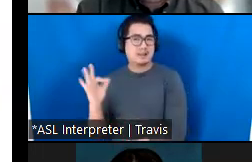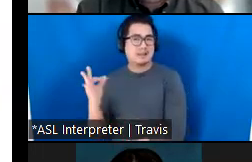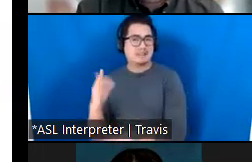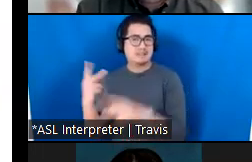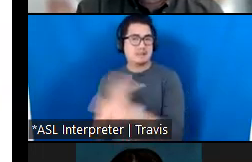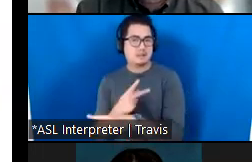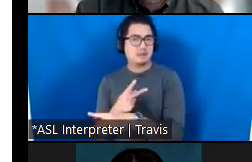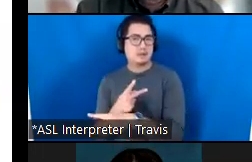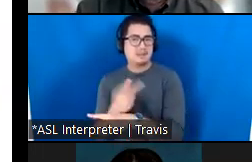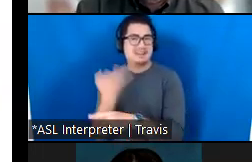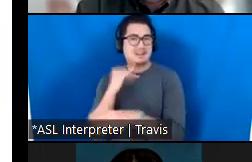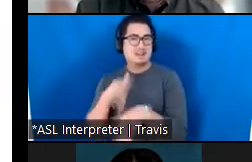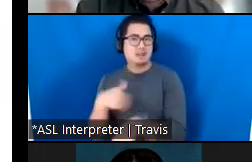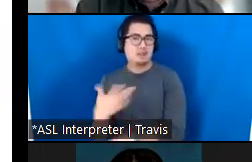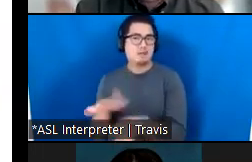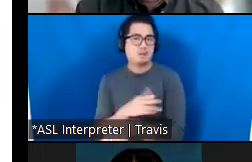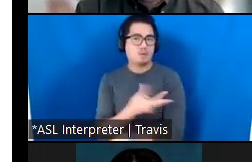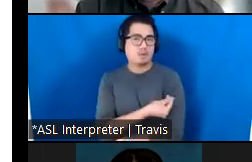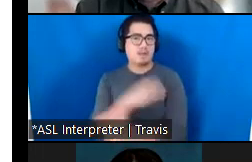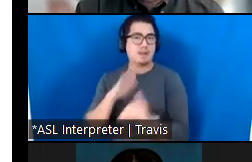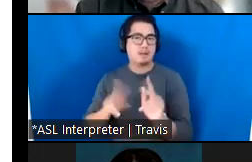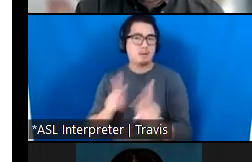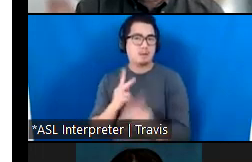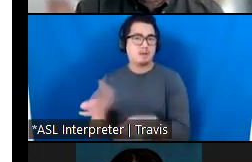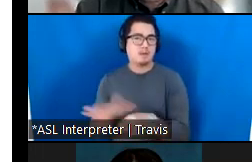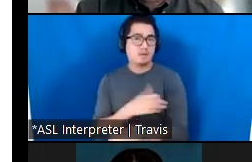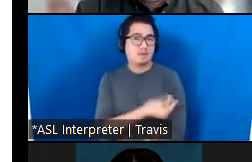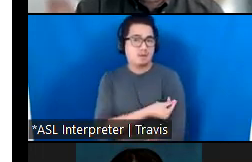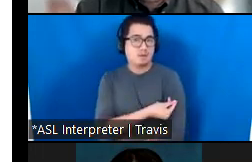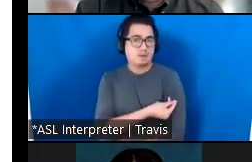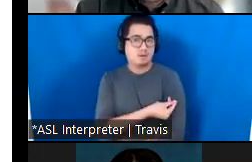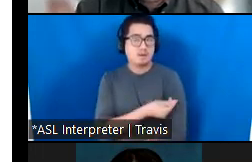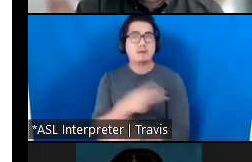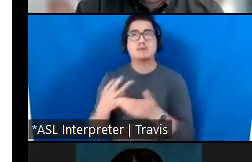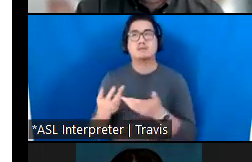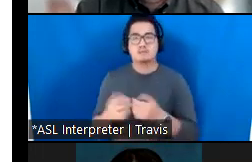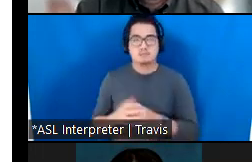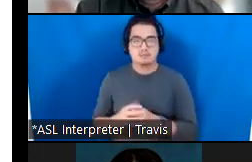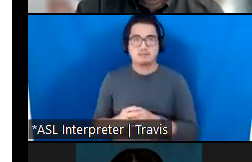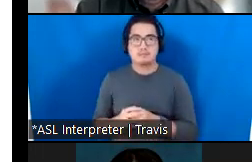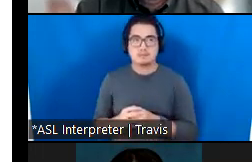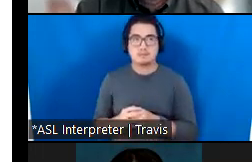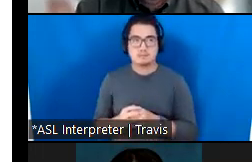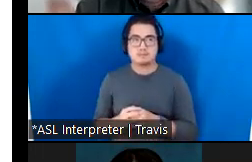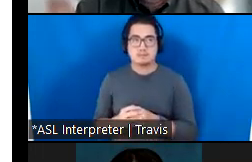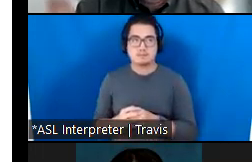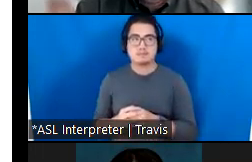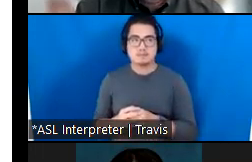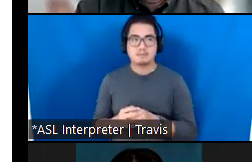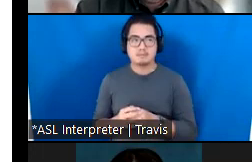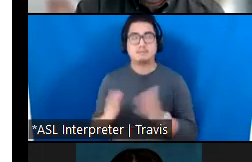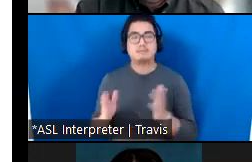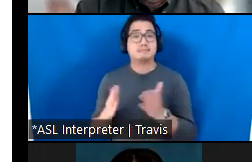19 times more likely to die of COVID-19 and related illnesses than those who are boosted. So